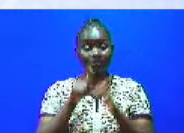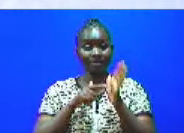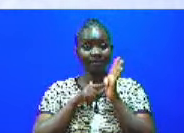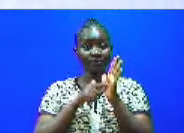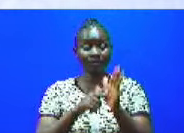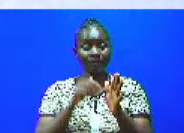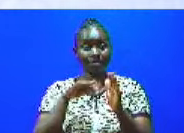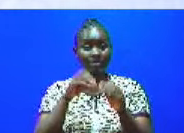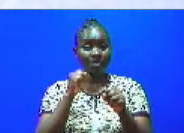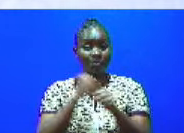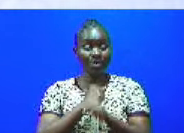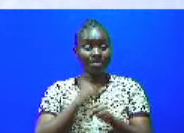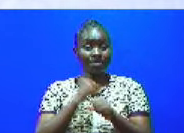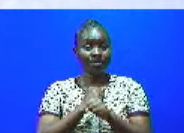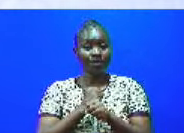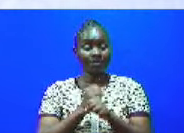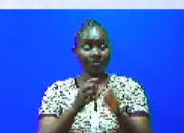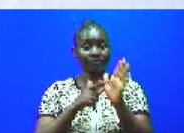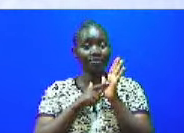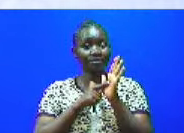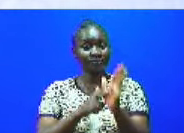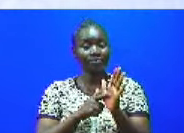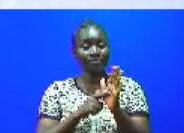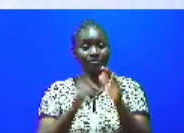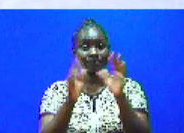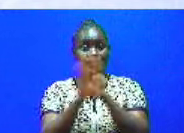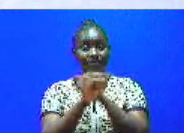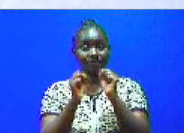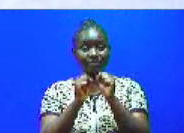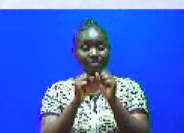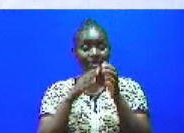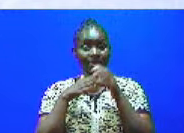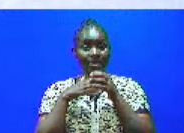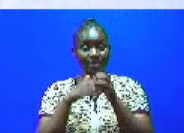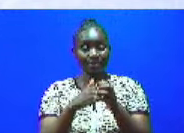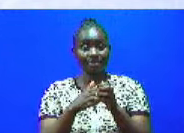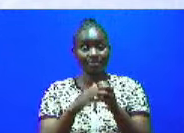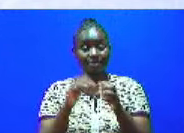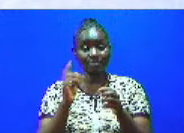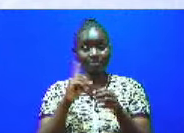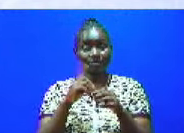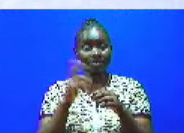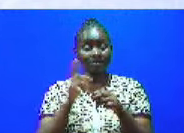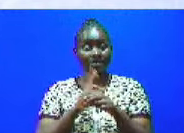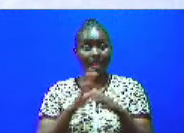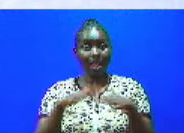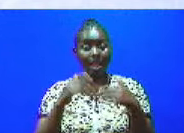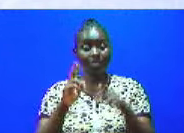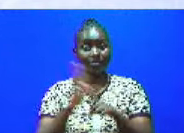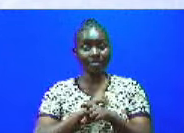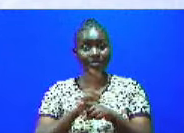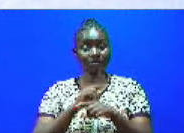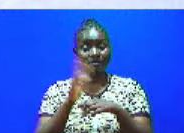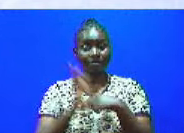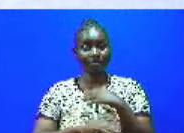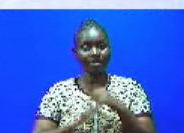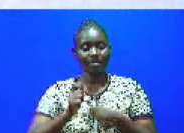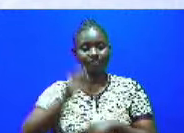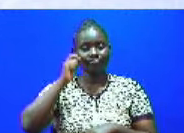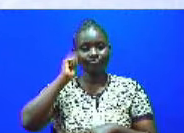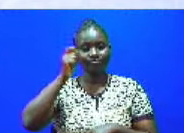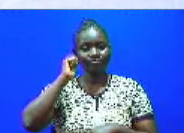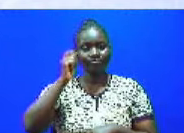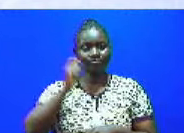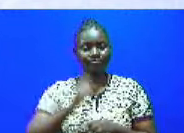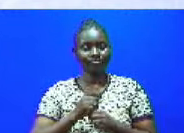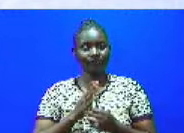mo yabo bijya asaro kana ko mucho mure bwense kubatika no barayi bwaje na nemo no hinchira batu meta chingoro gaitania kirengo chinga gichokoro bikana kubona ko arengete